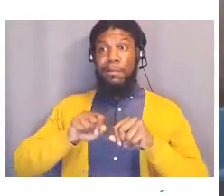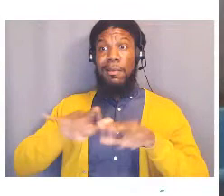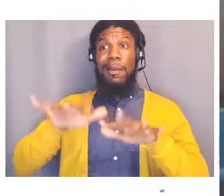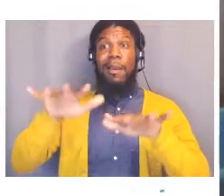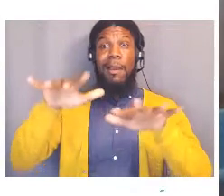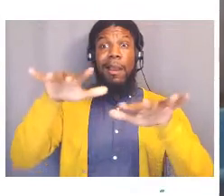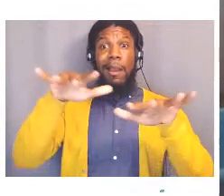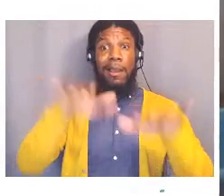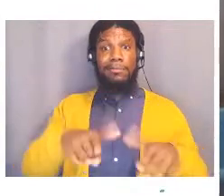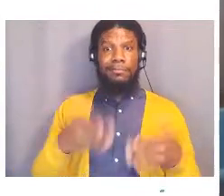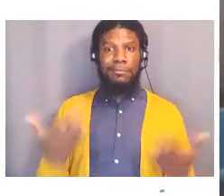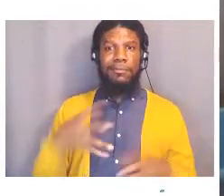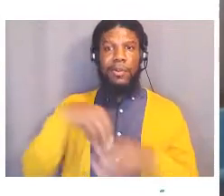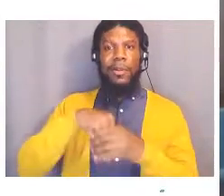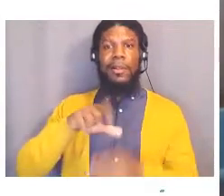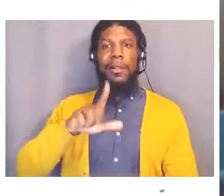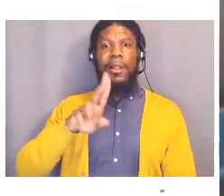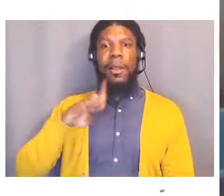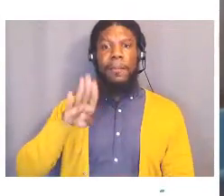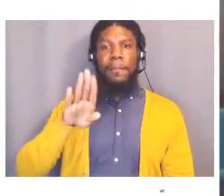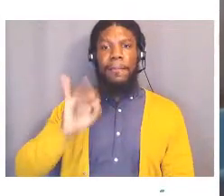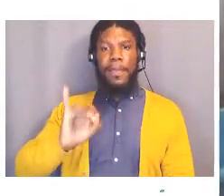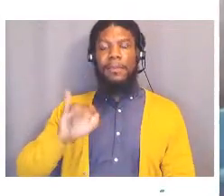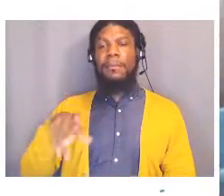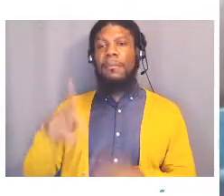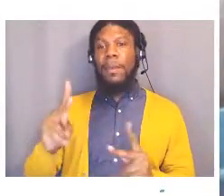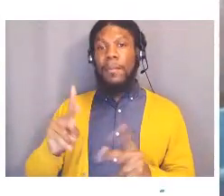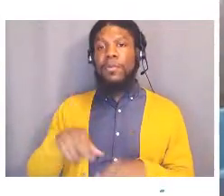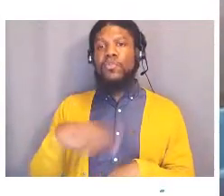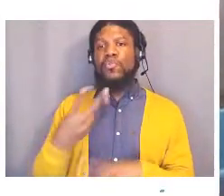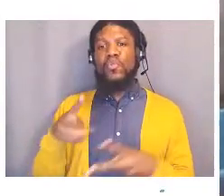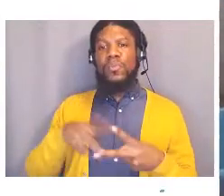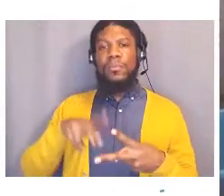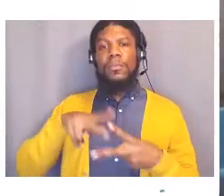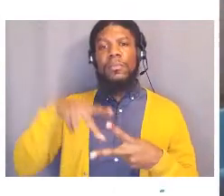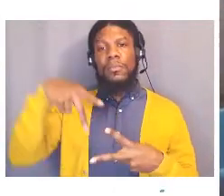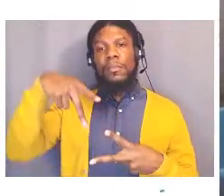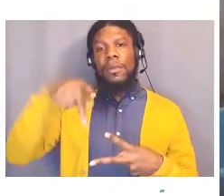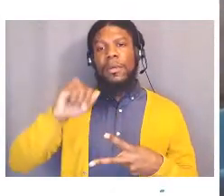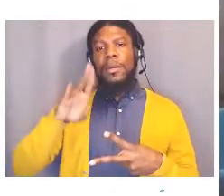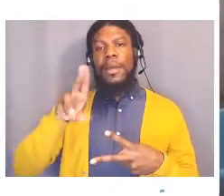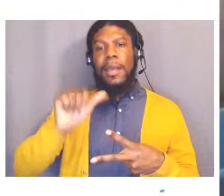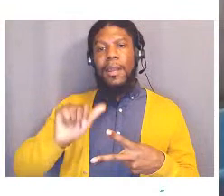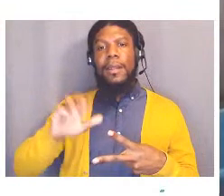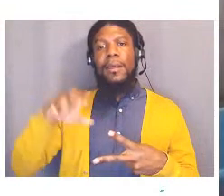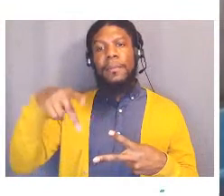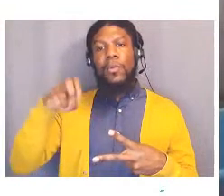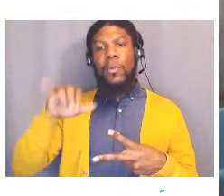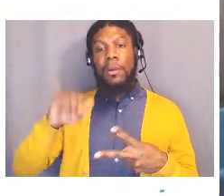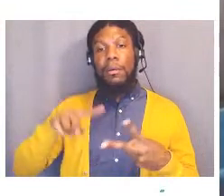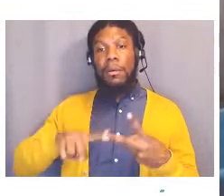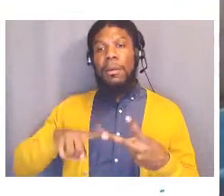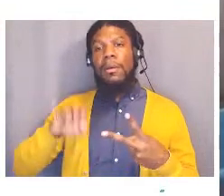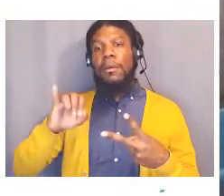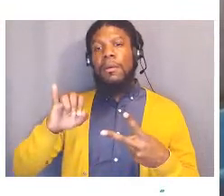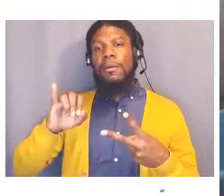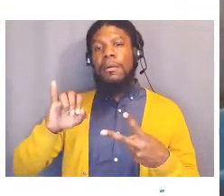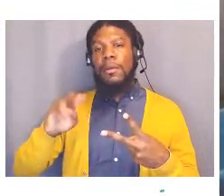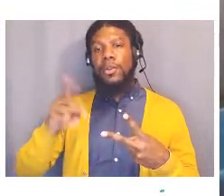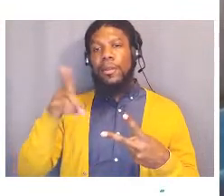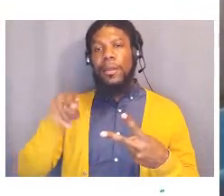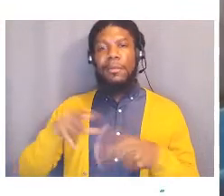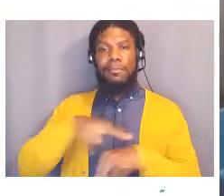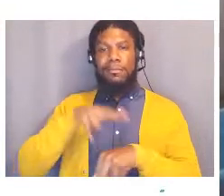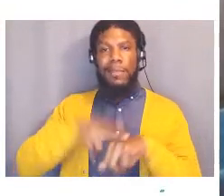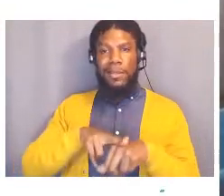January 9, 2012, two tribes of Piscataway, the Piscataway Kanoi tribe and the Piscataway Indian Nation, became the first tribes recognized by the